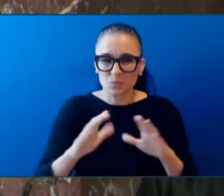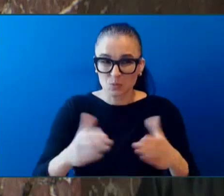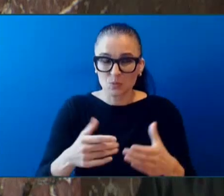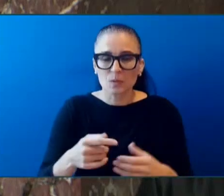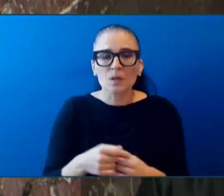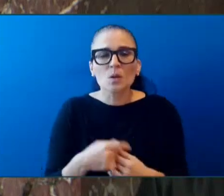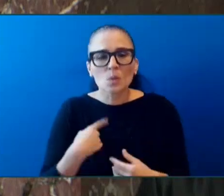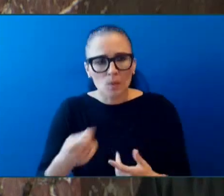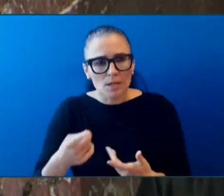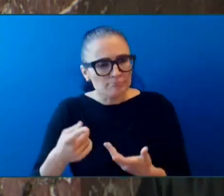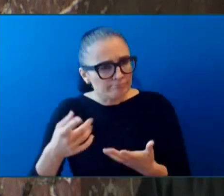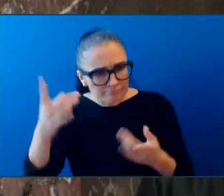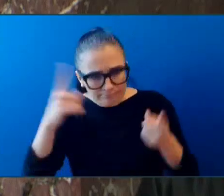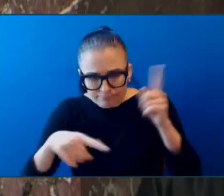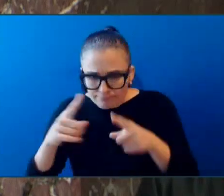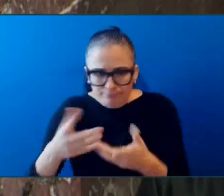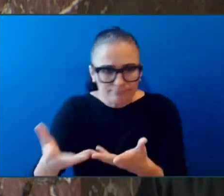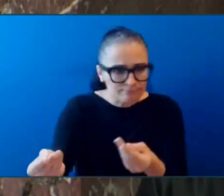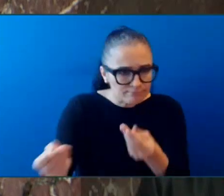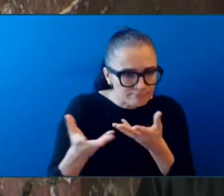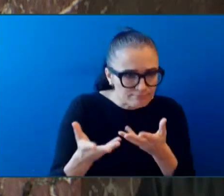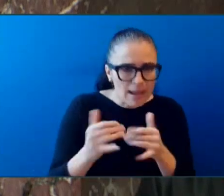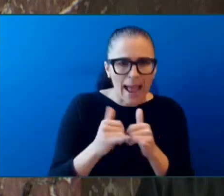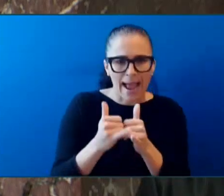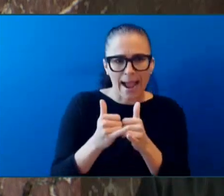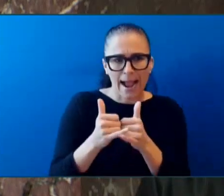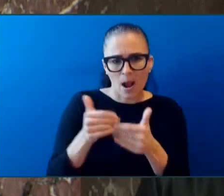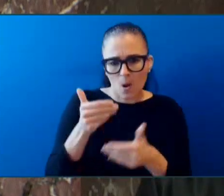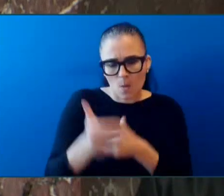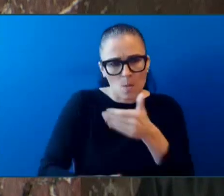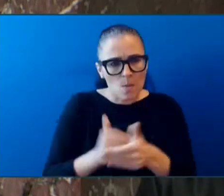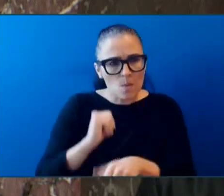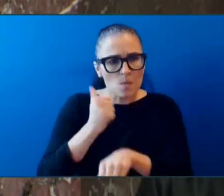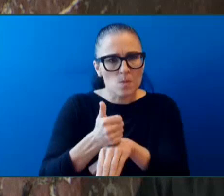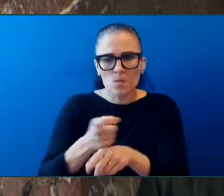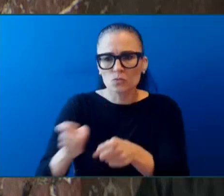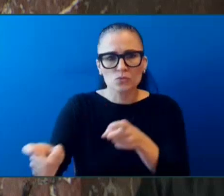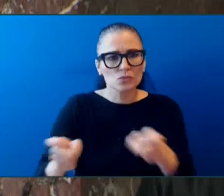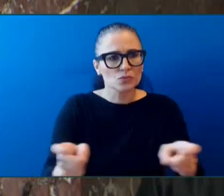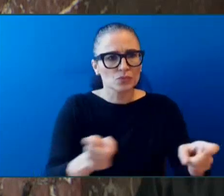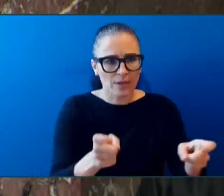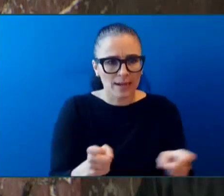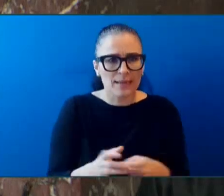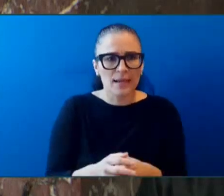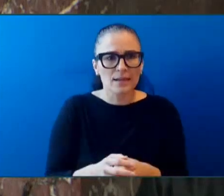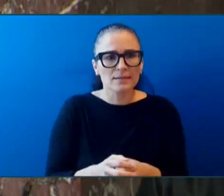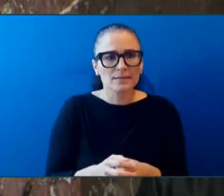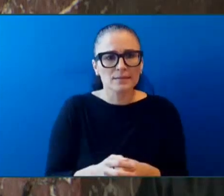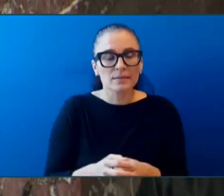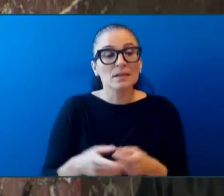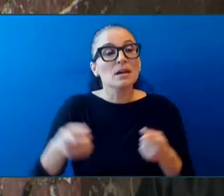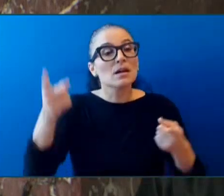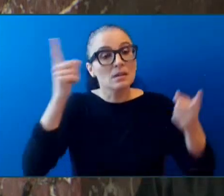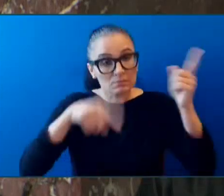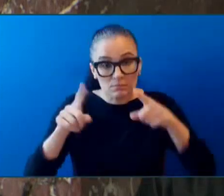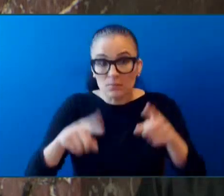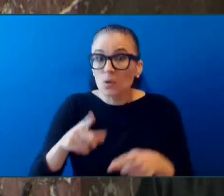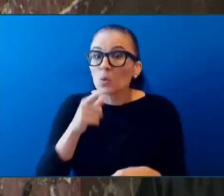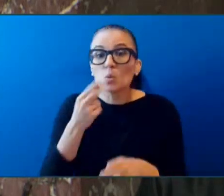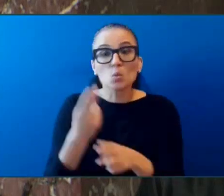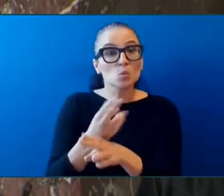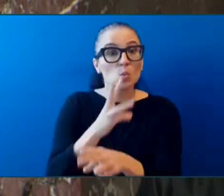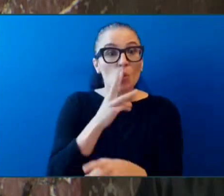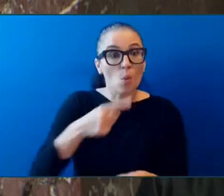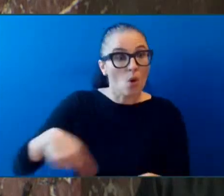those conversations, Mr. Speaker, with all of the water users within a particular water basin. That in line with the $100 million watershed security fund